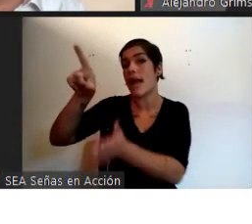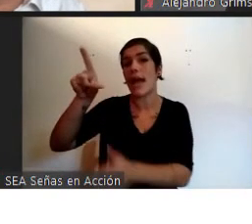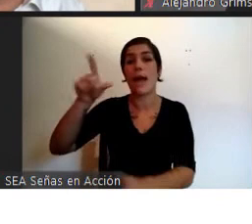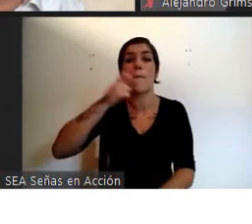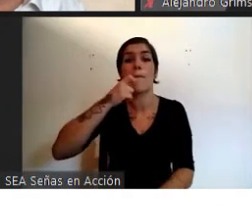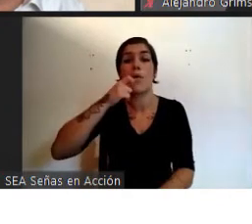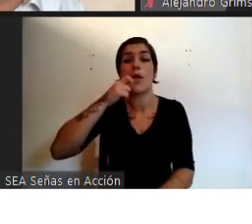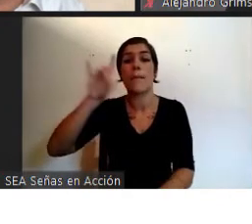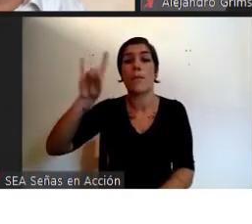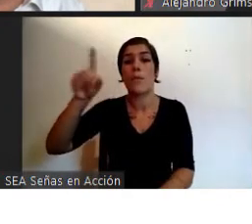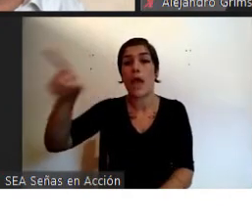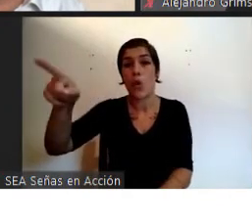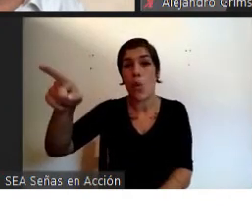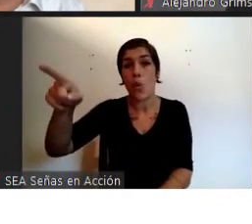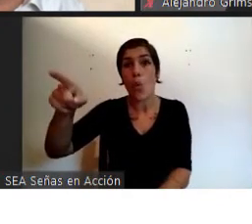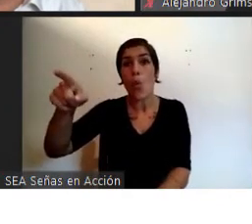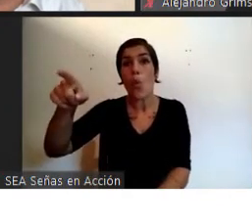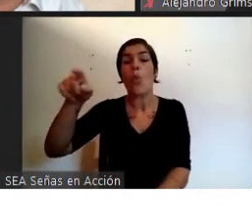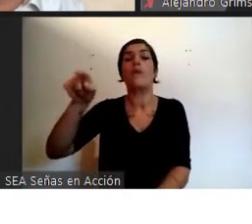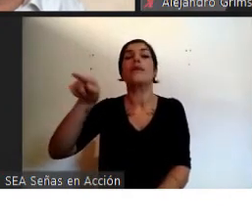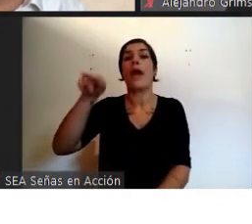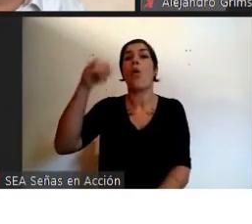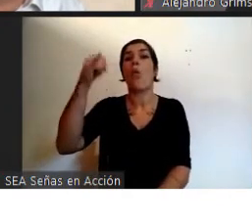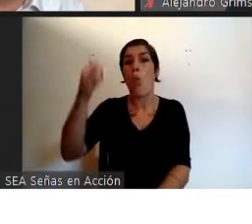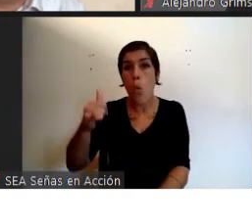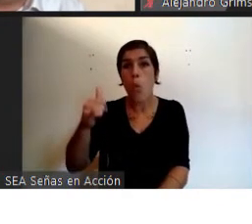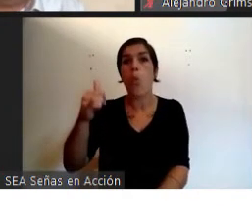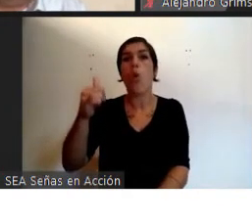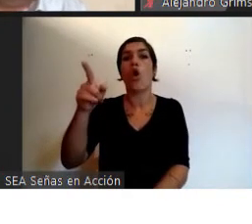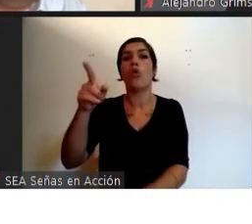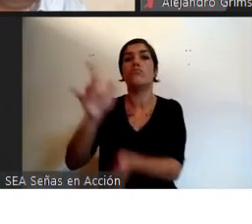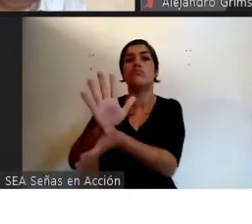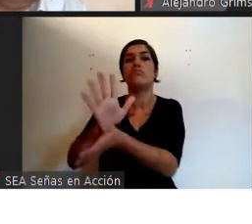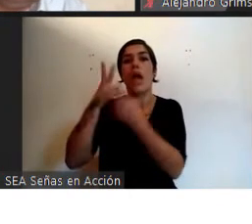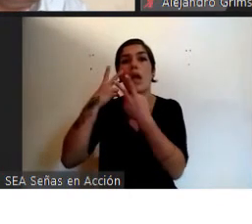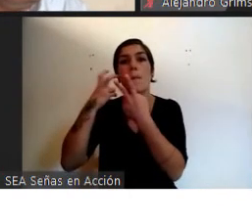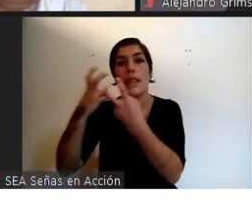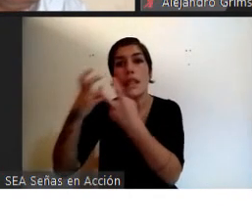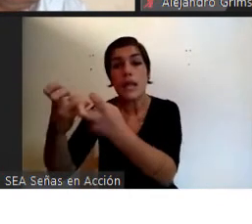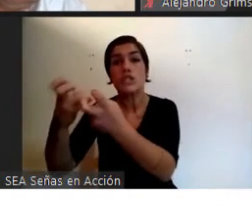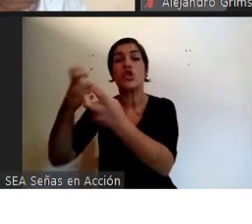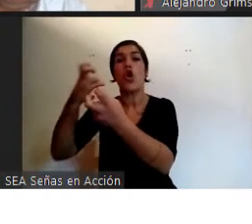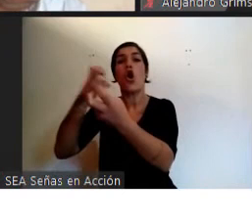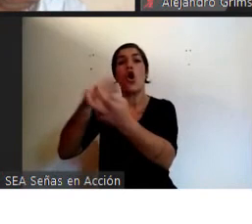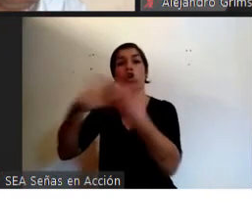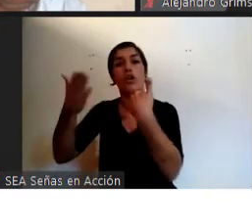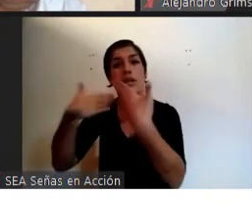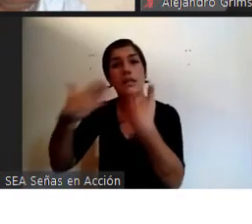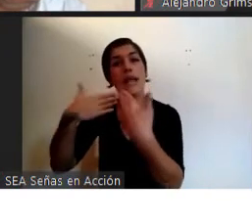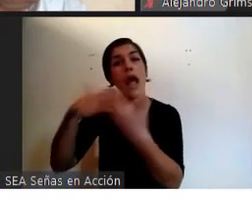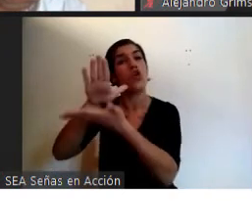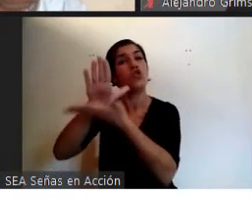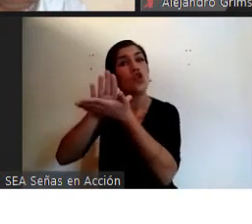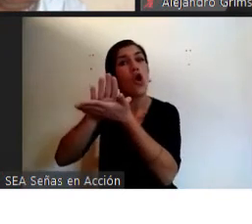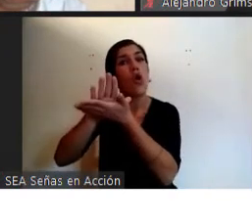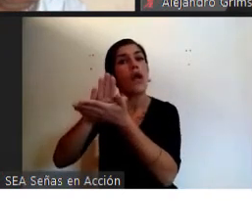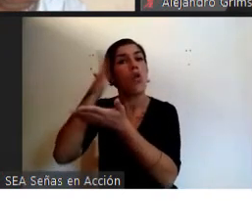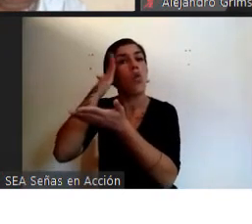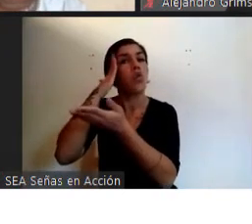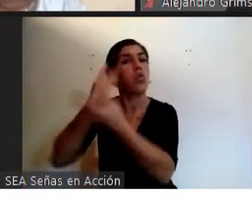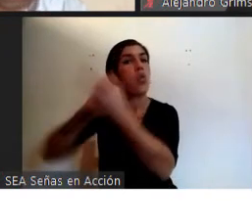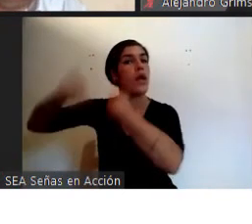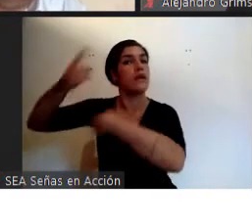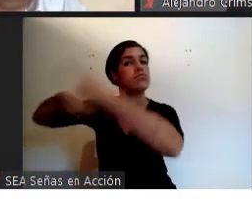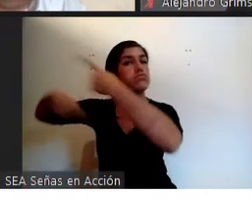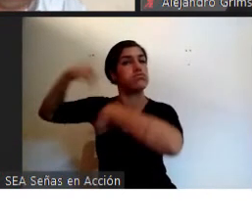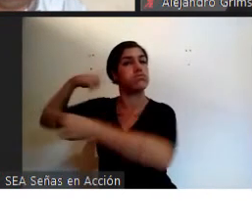element that was highly devalued, traditionally so, in the contemporary world. And we have to